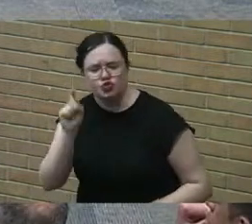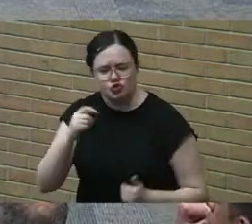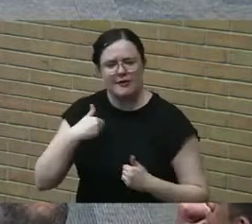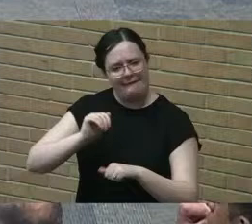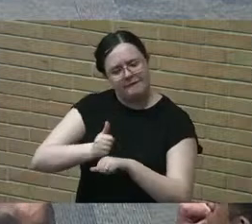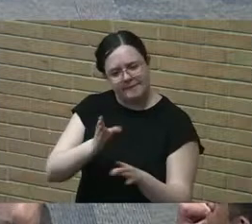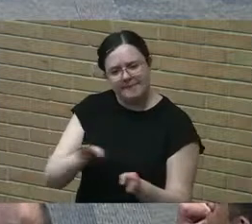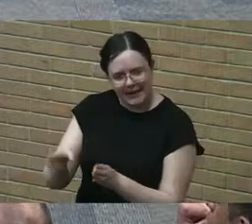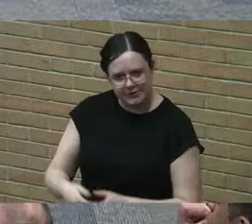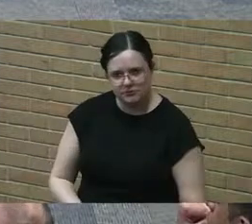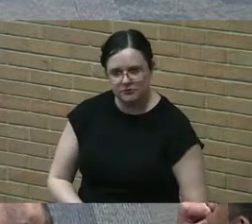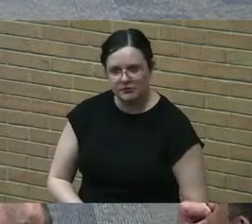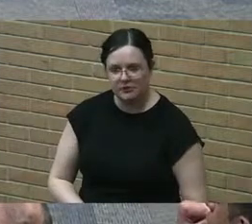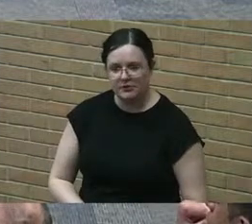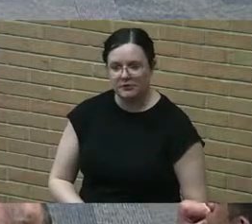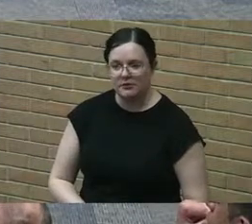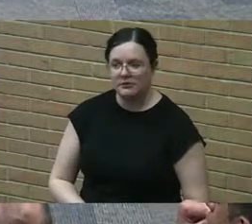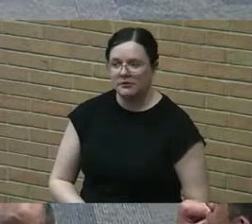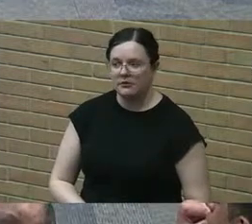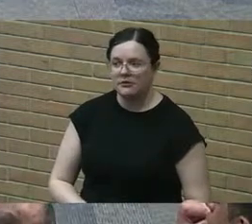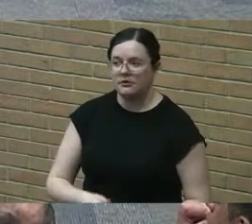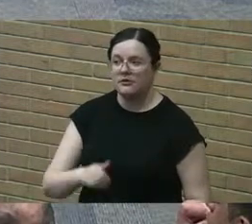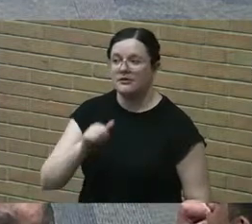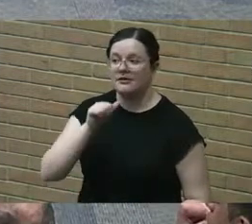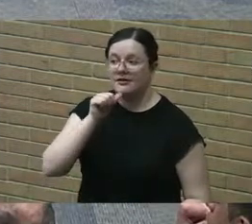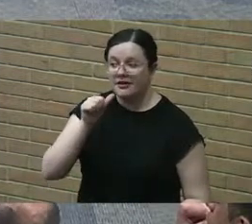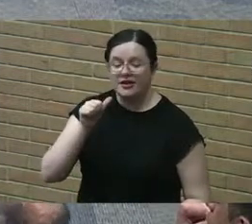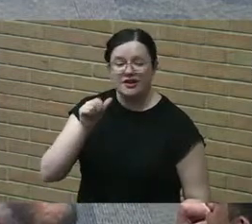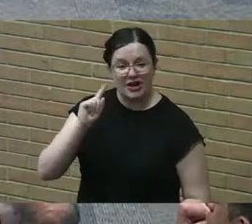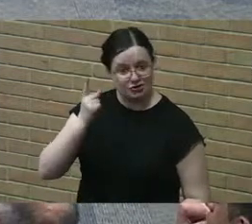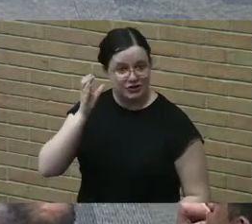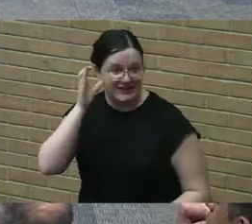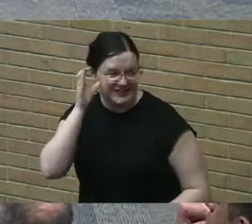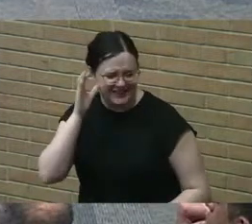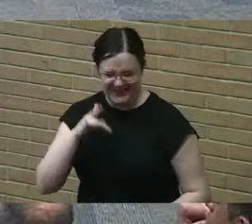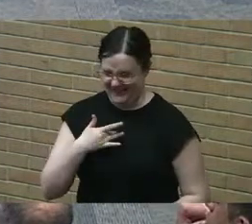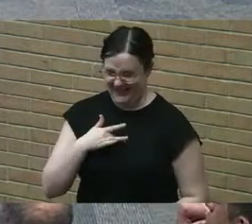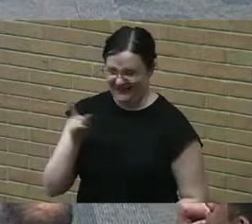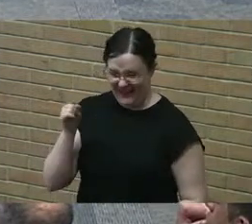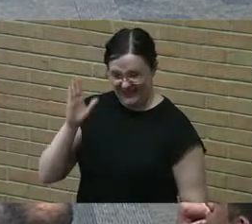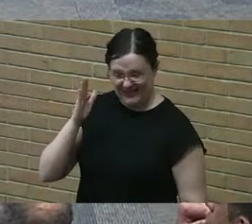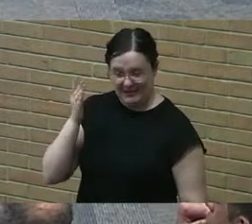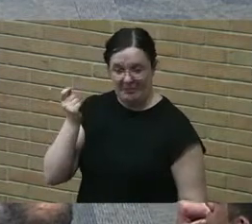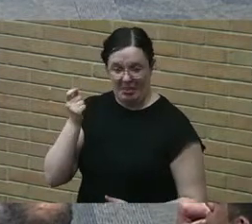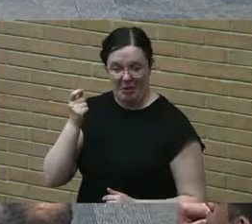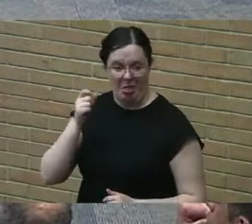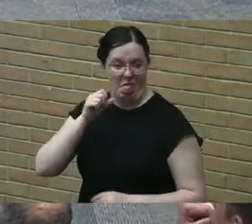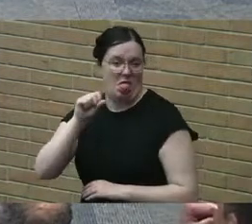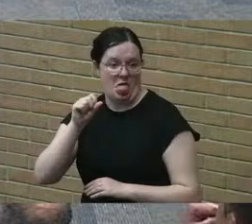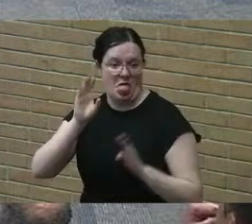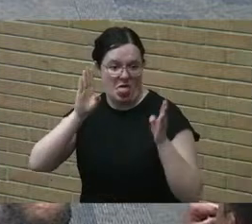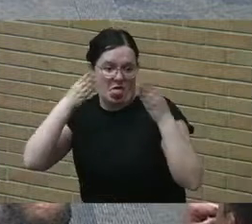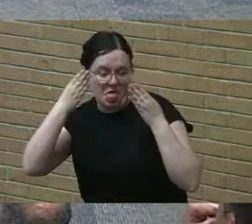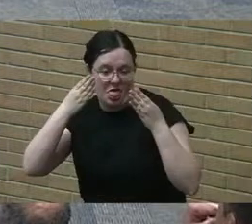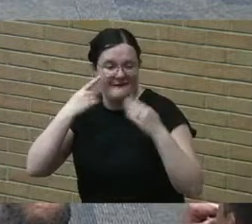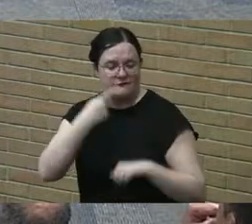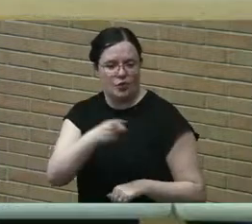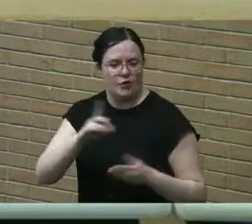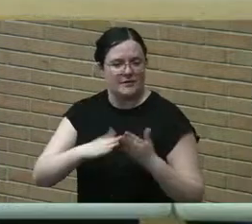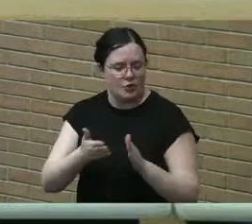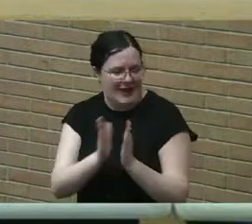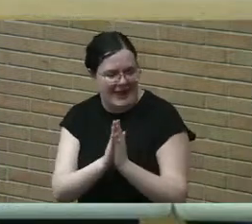to make me feel like your eyes are a little bit closed to what the community is asking for. Thank you. Just to be